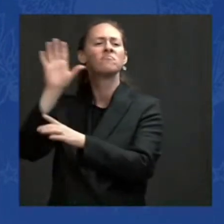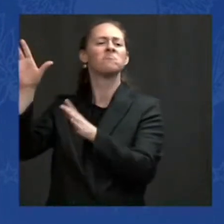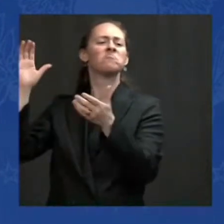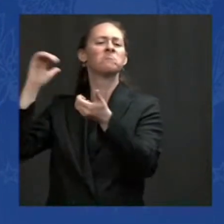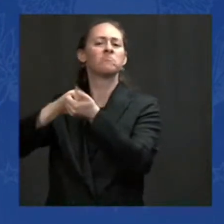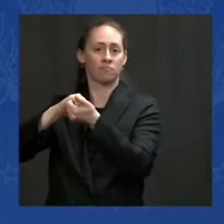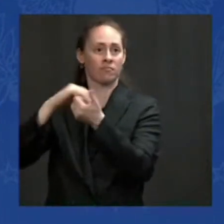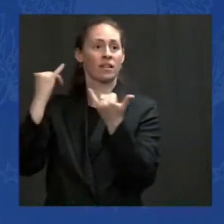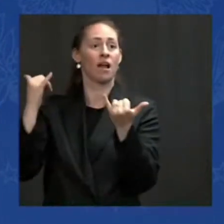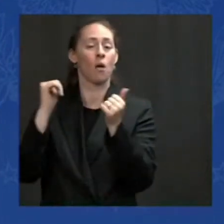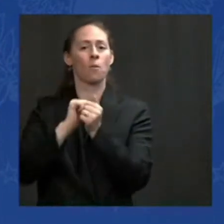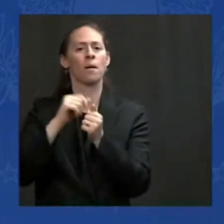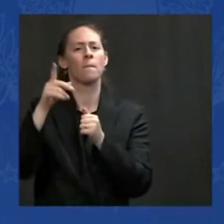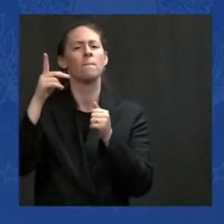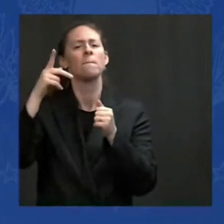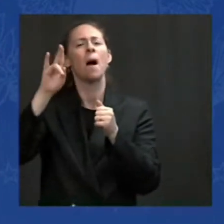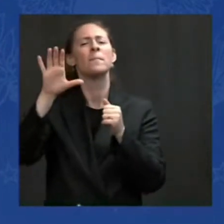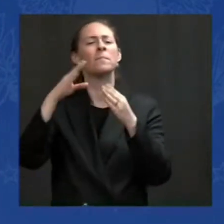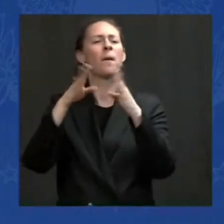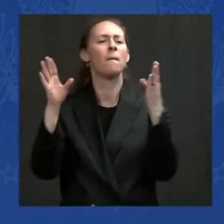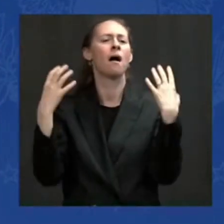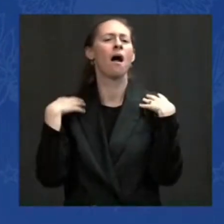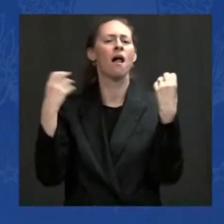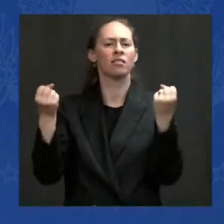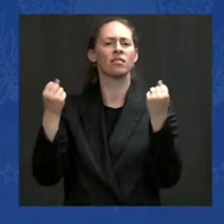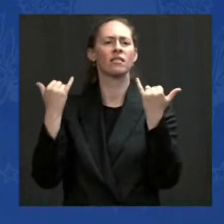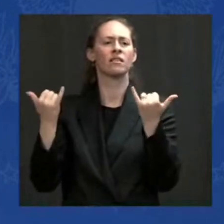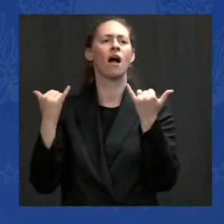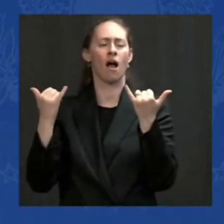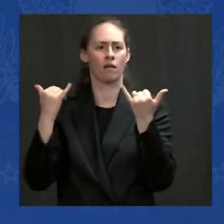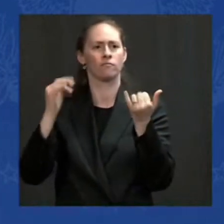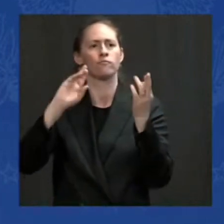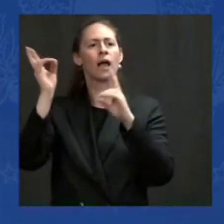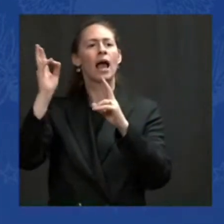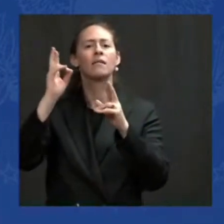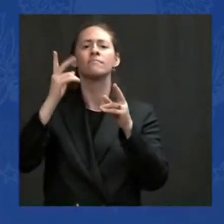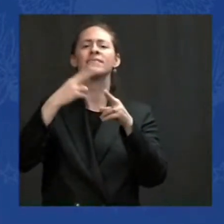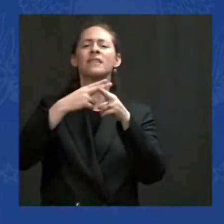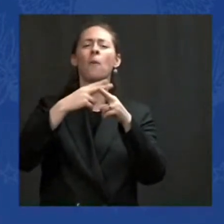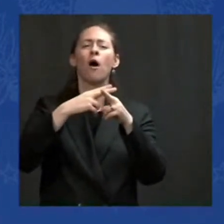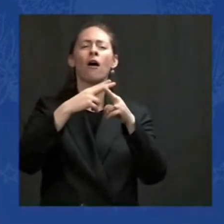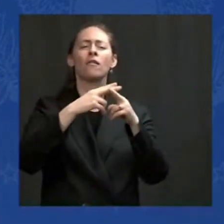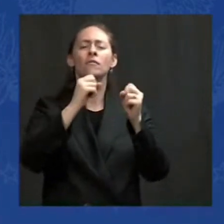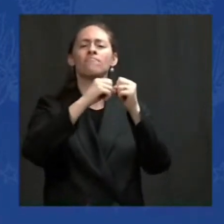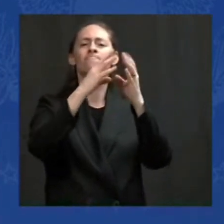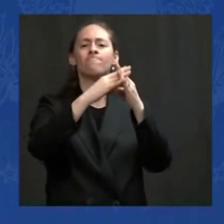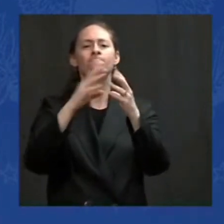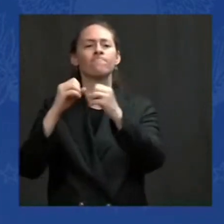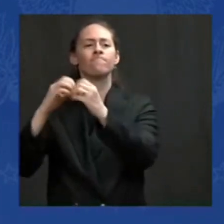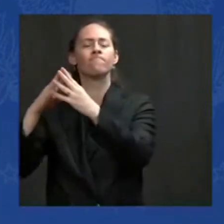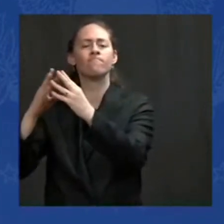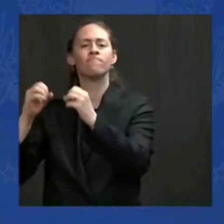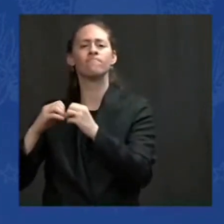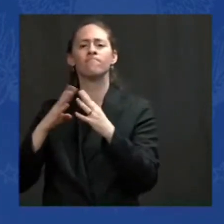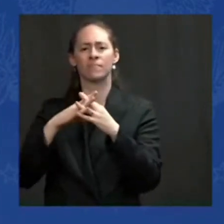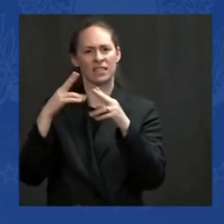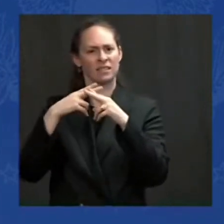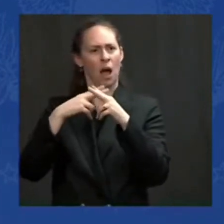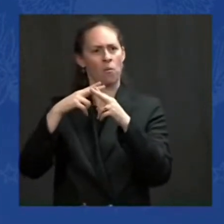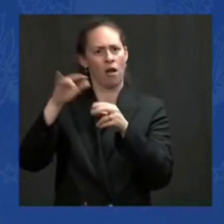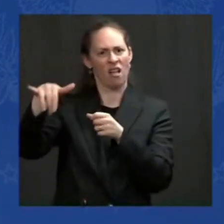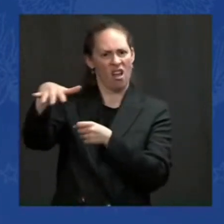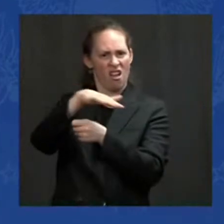to implement pop-up COVID-19 vaccination station clinics. The Chicago Transit Authority